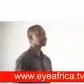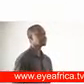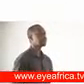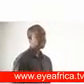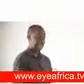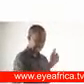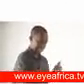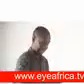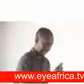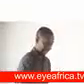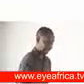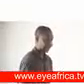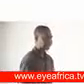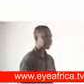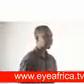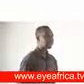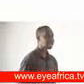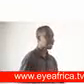Then the date follows.